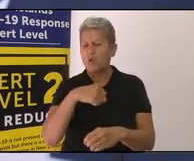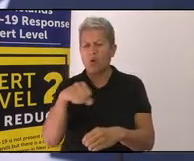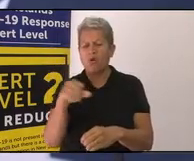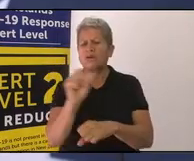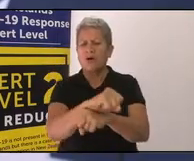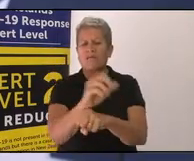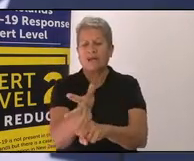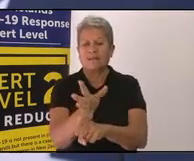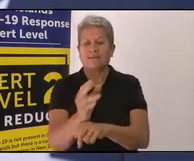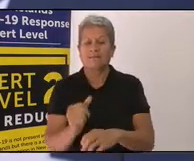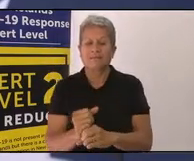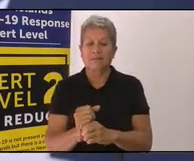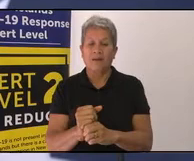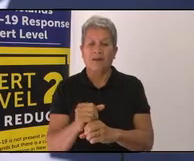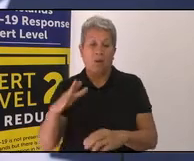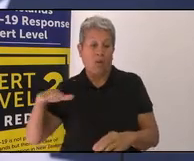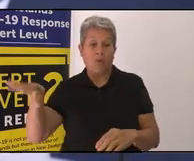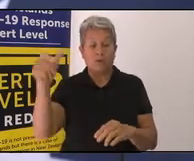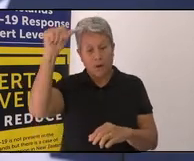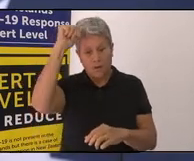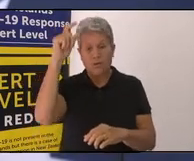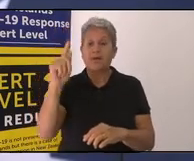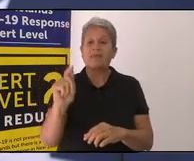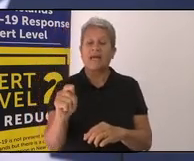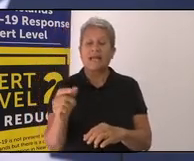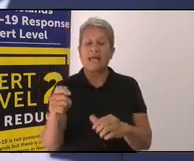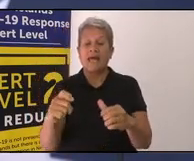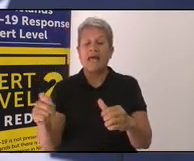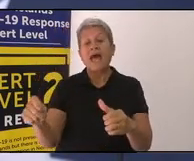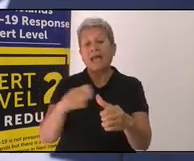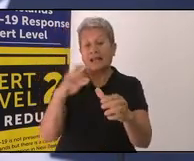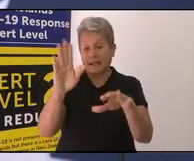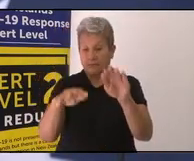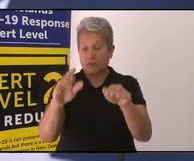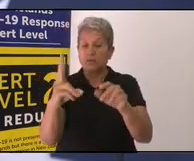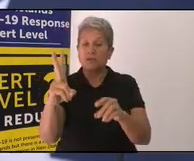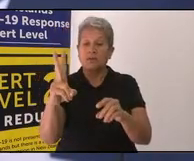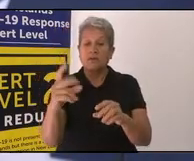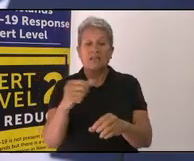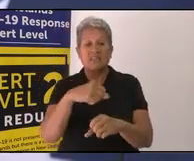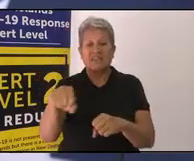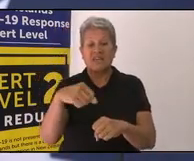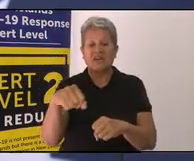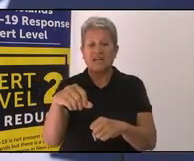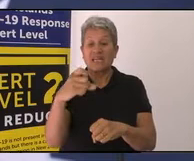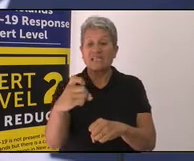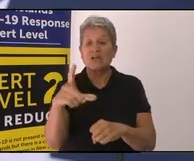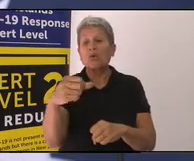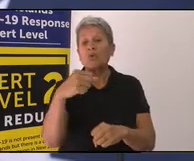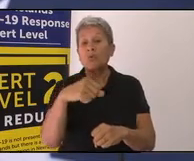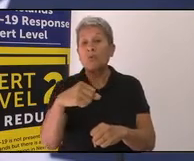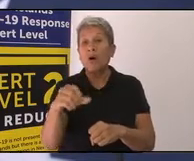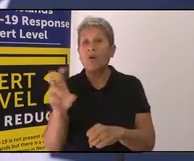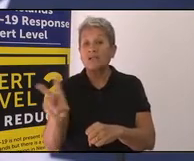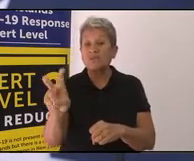We all know that at Level 2, the impact of having no visitors from New Zealand is very significant for our economy.